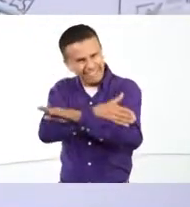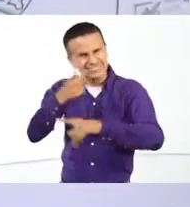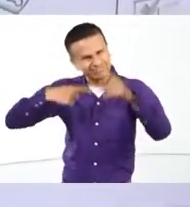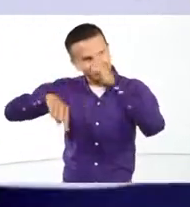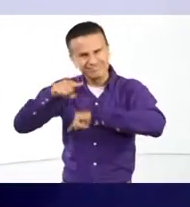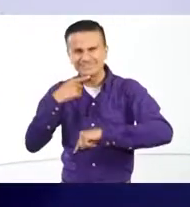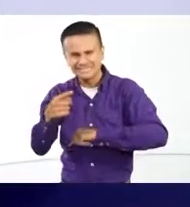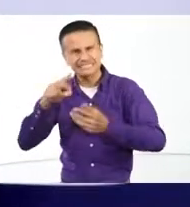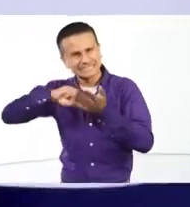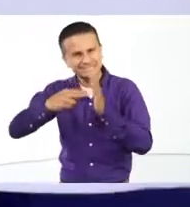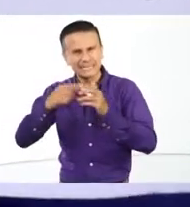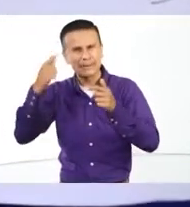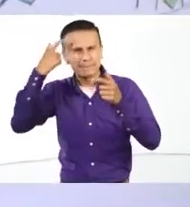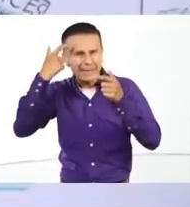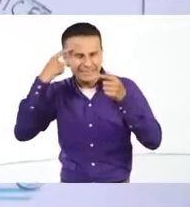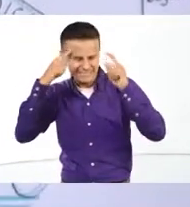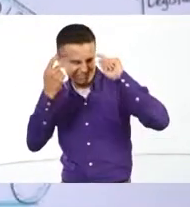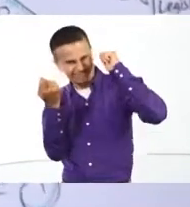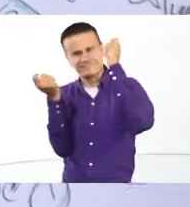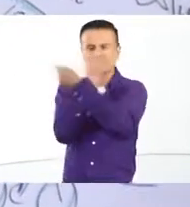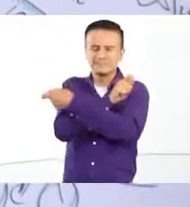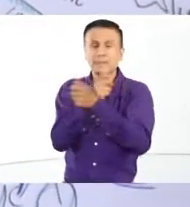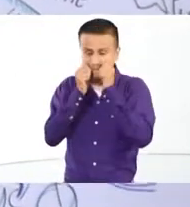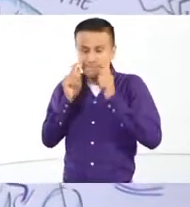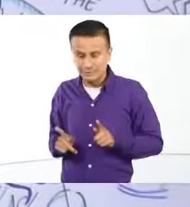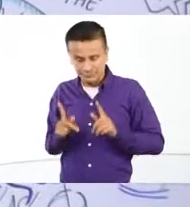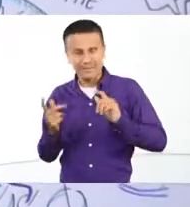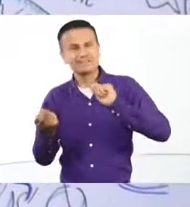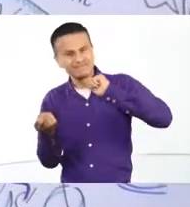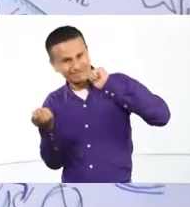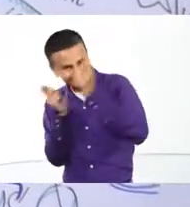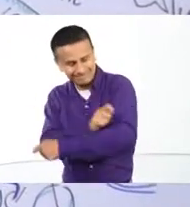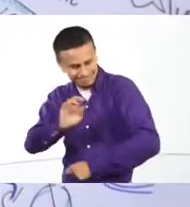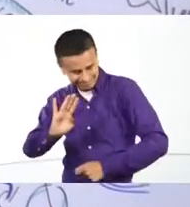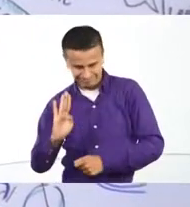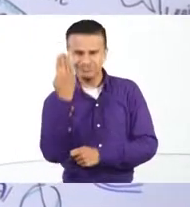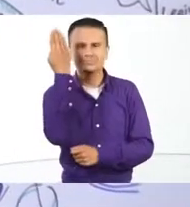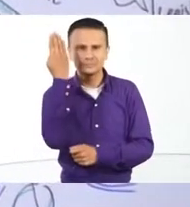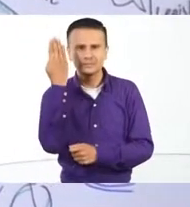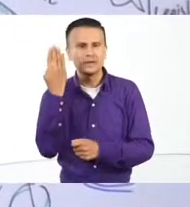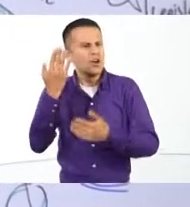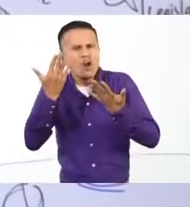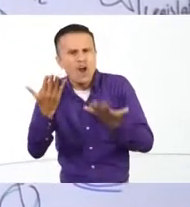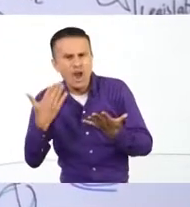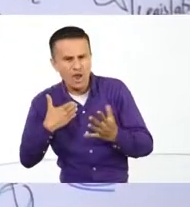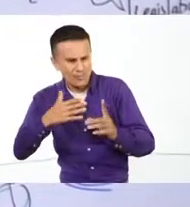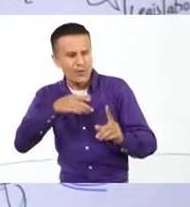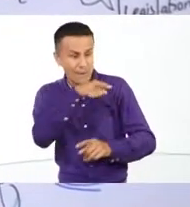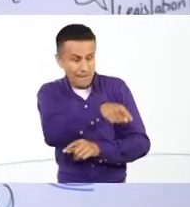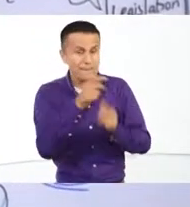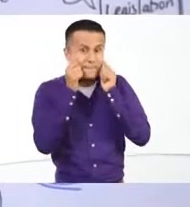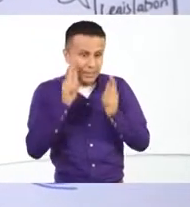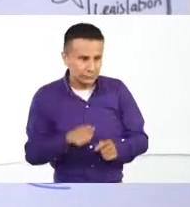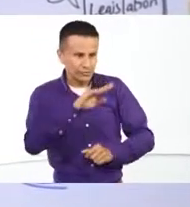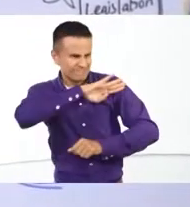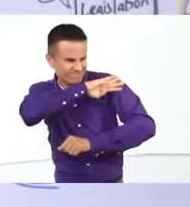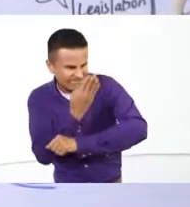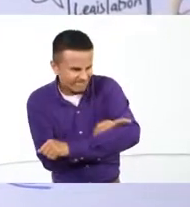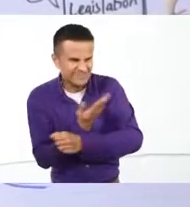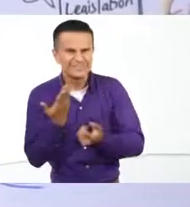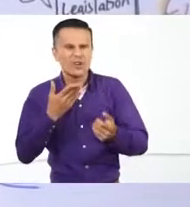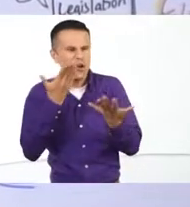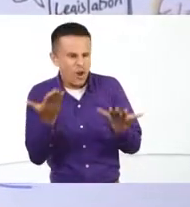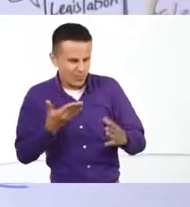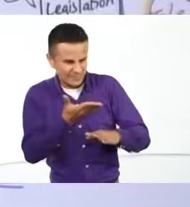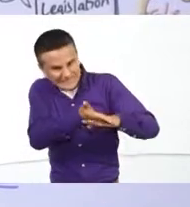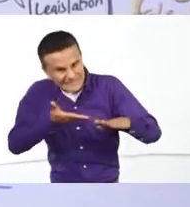mindsets. We've also heard it about transforming people, so really ensuring that we're able to achieve the full potential of all learners inside the